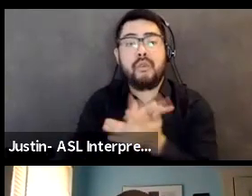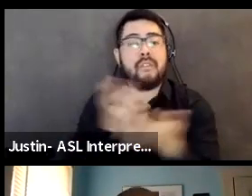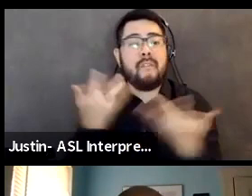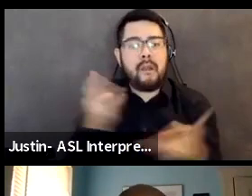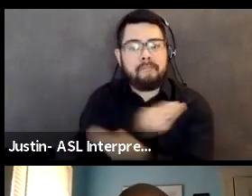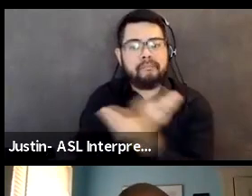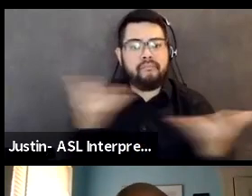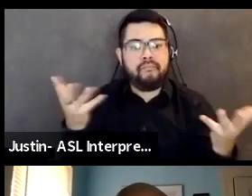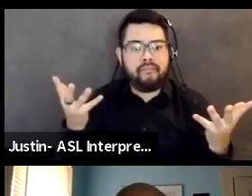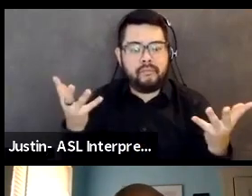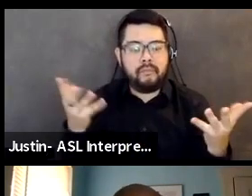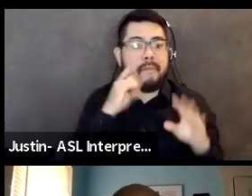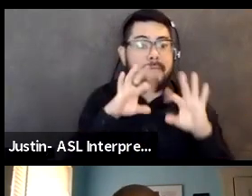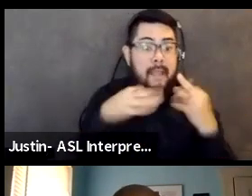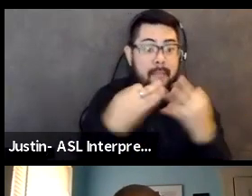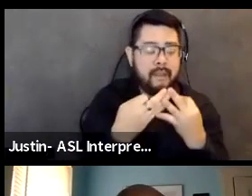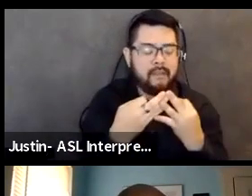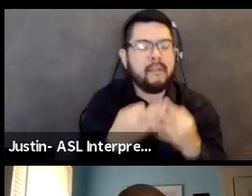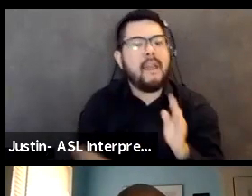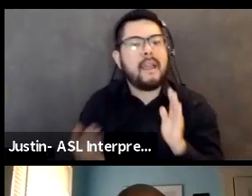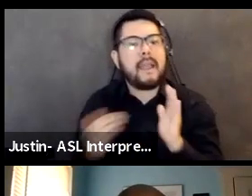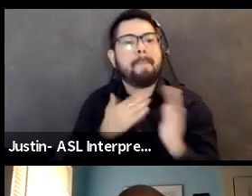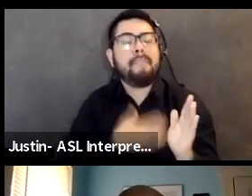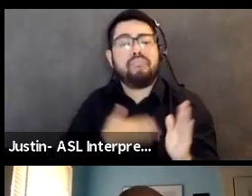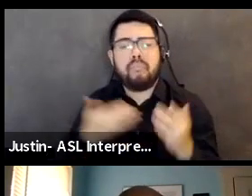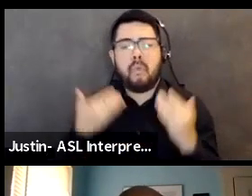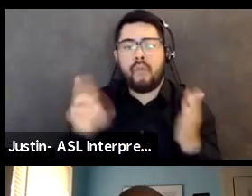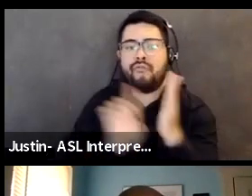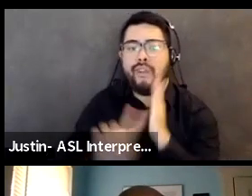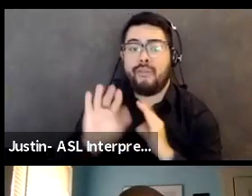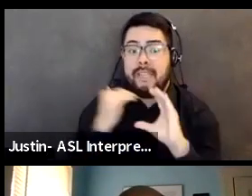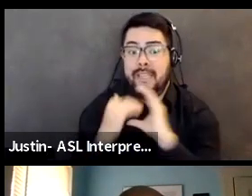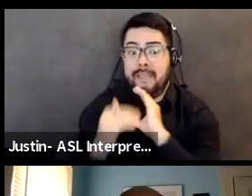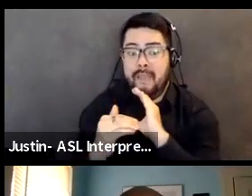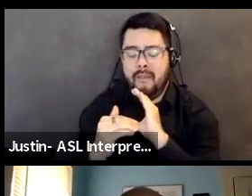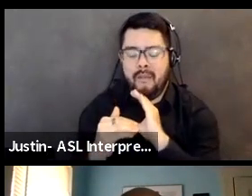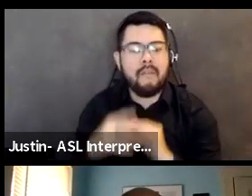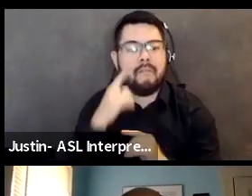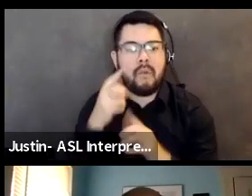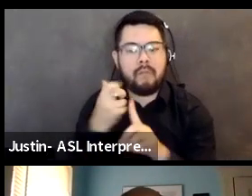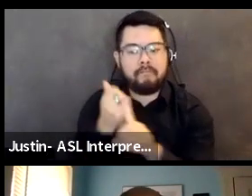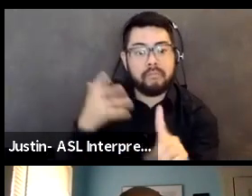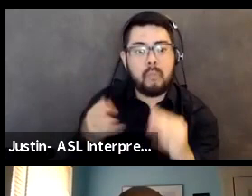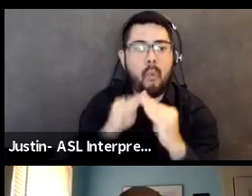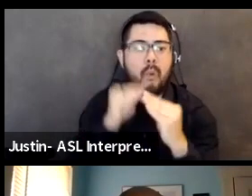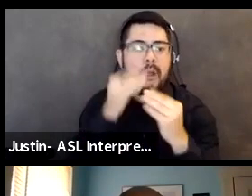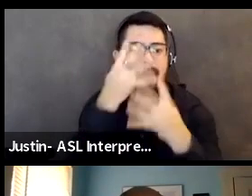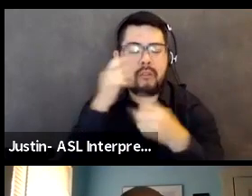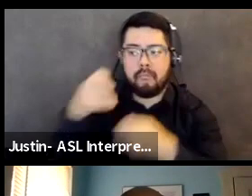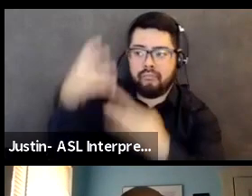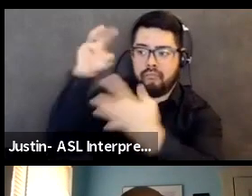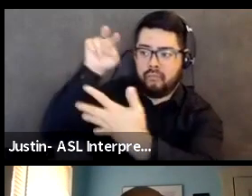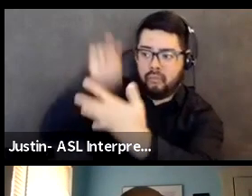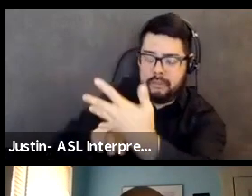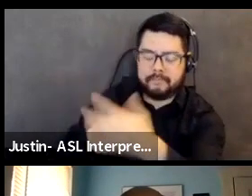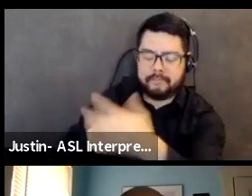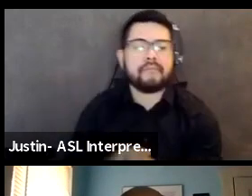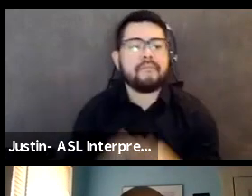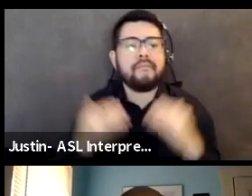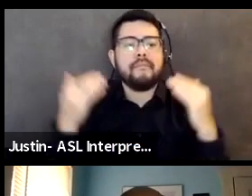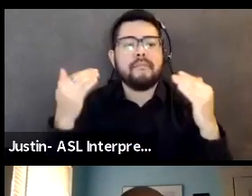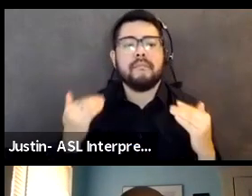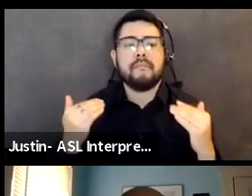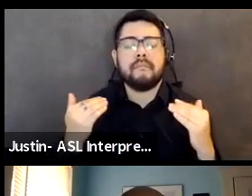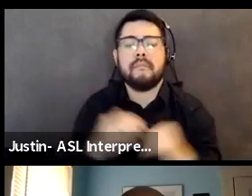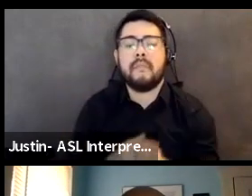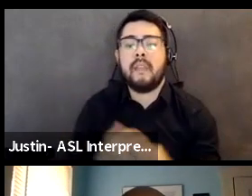again we want to encourage you to check your email that's on file with cps for additional information i now would like to briefly